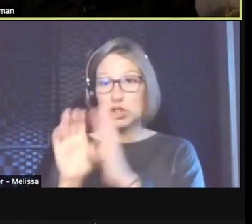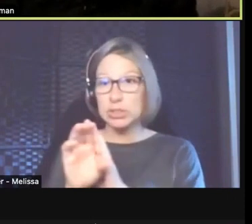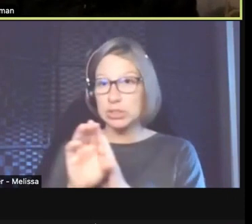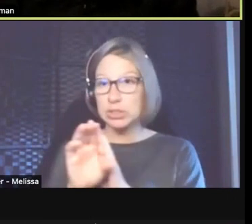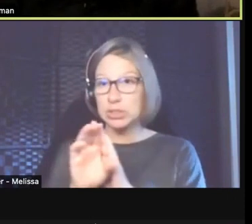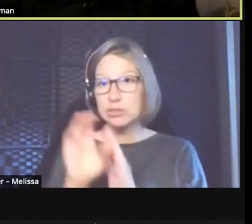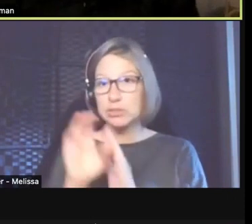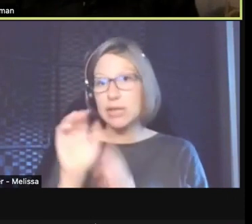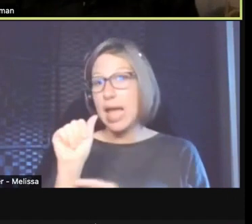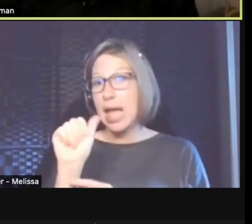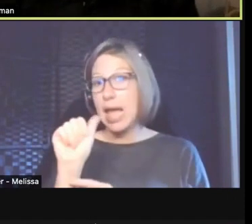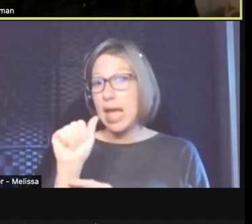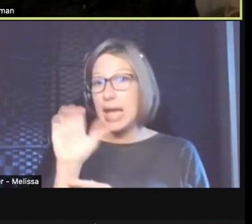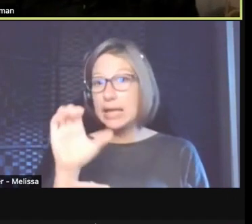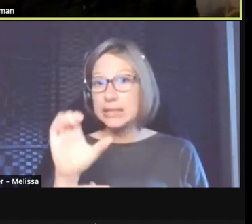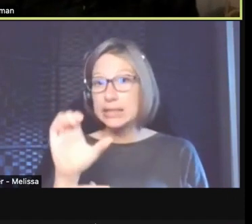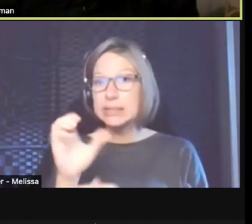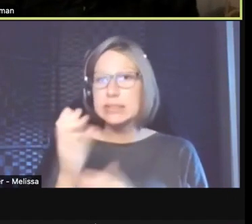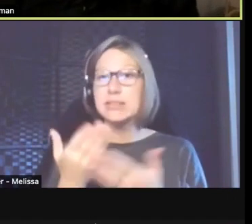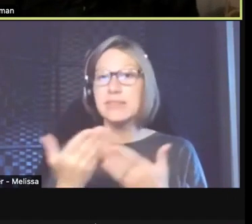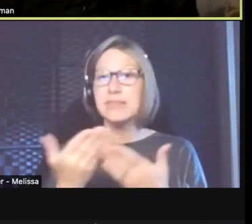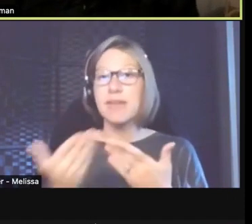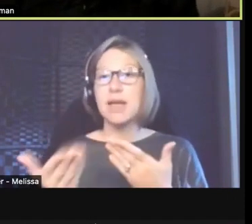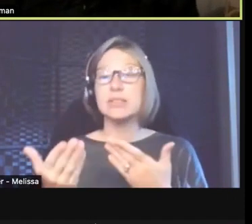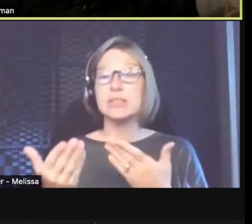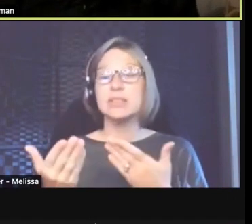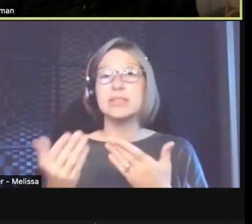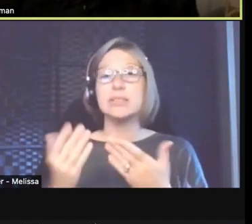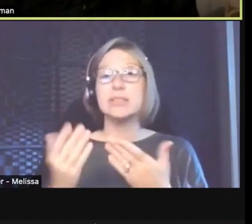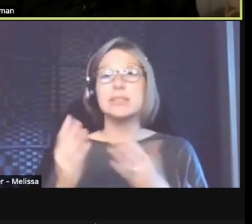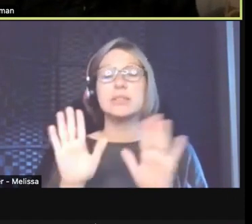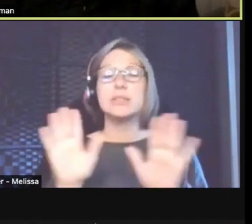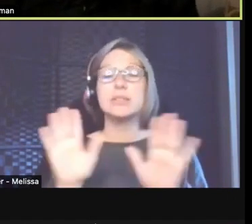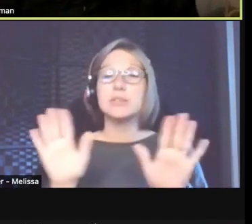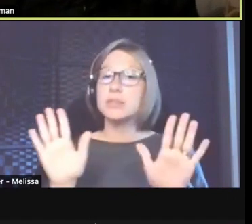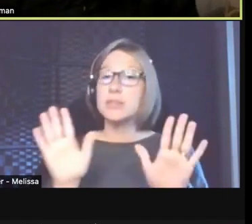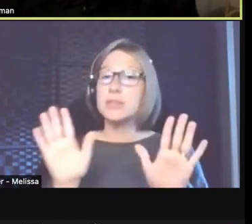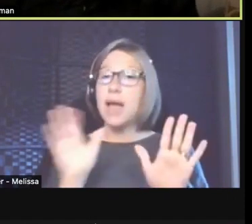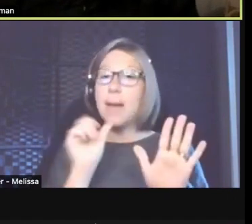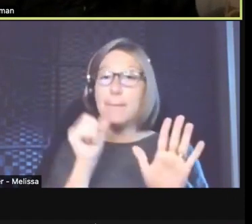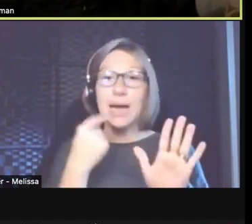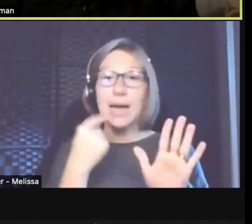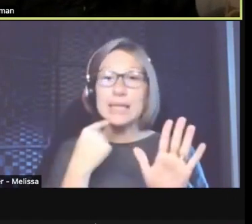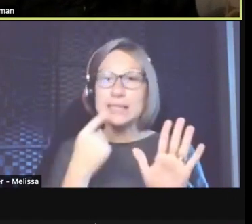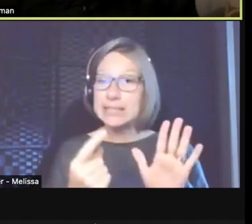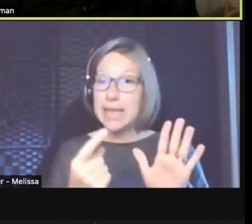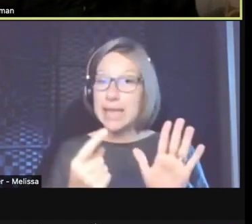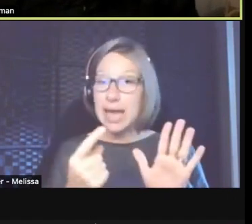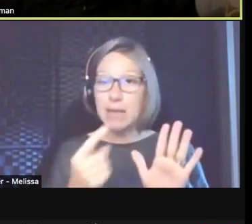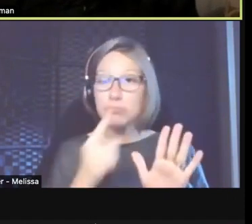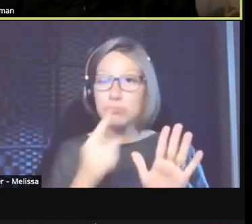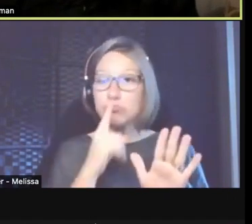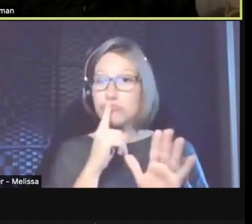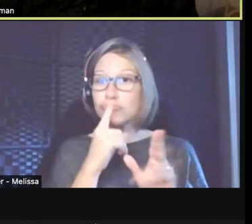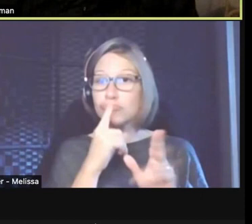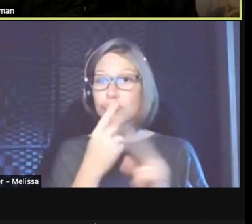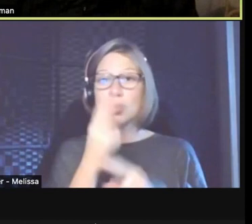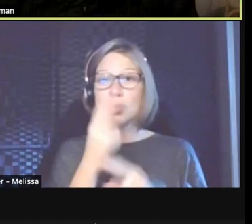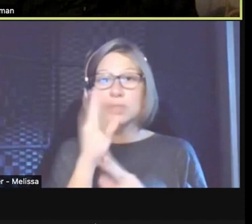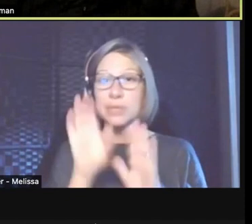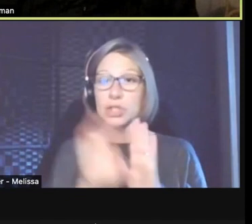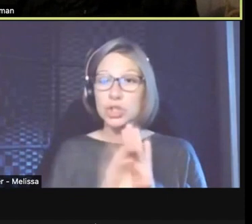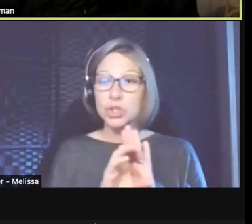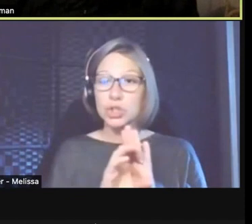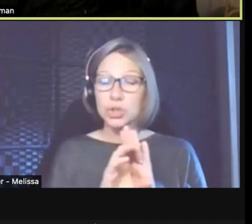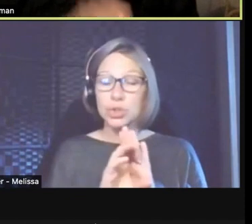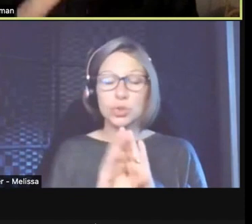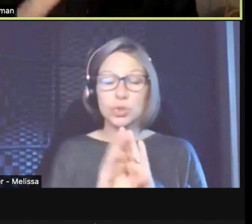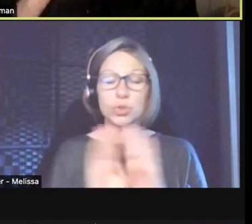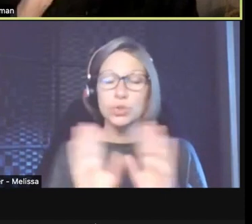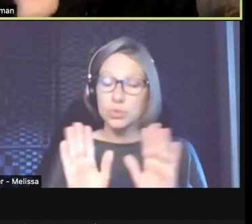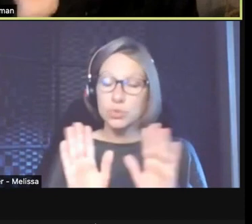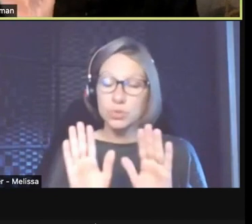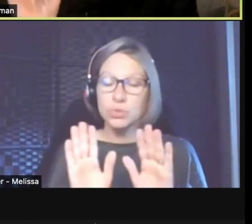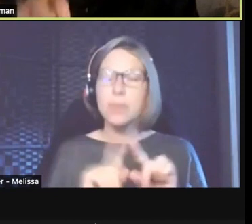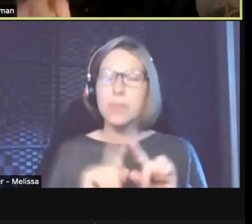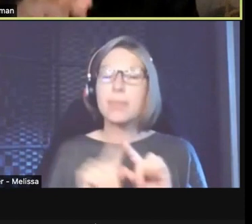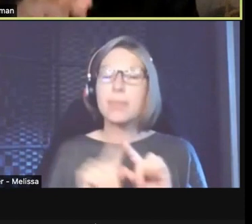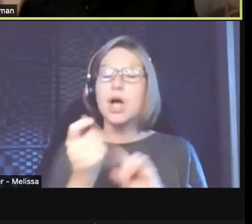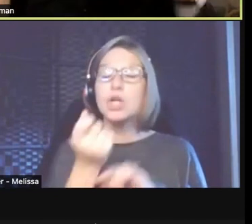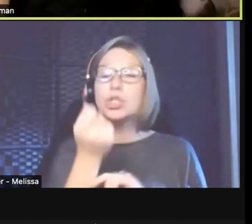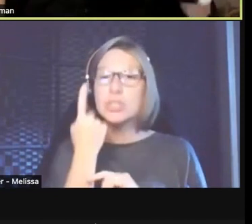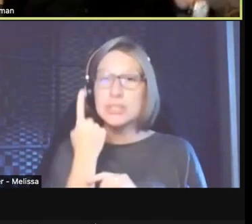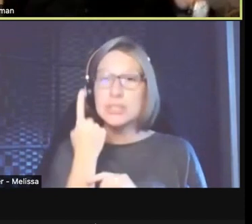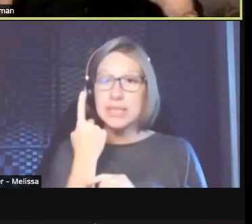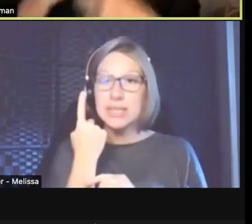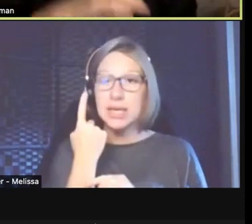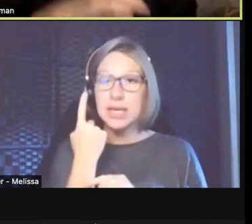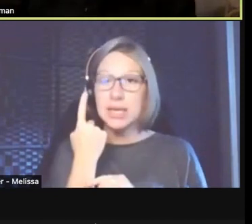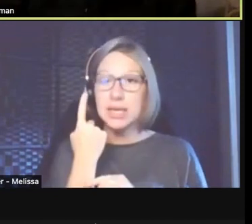device, I'm not saying don't use those pictures. I'm not saying that. But just understand that